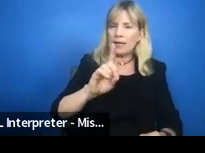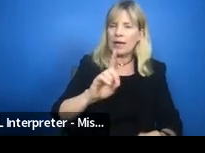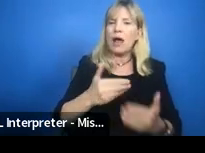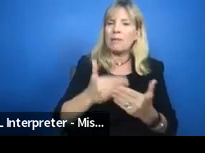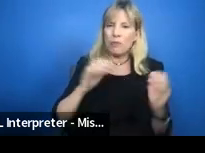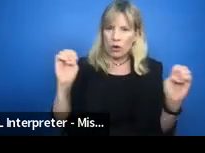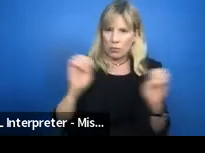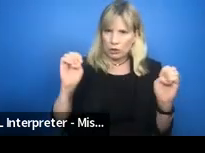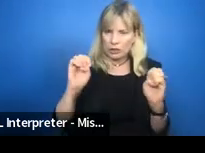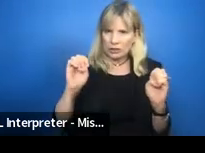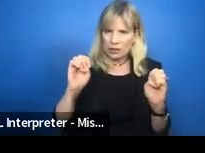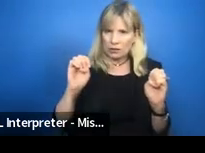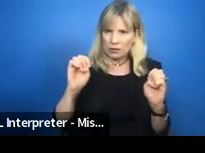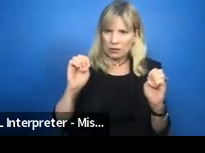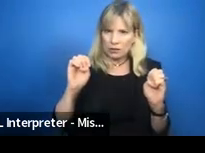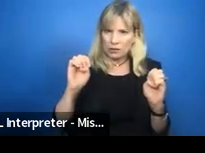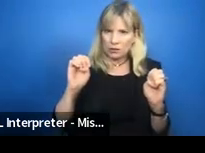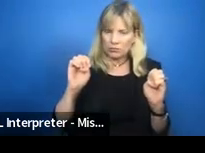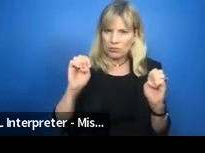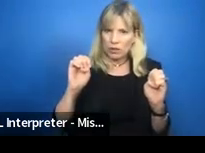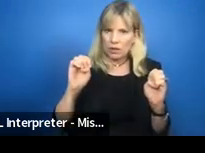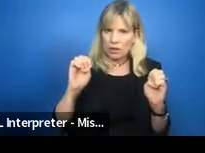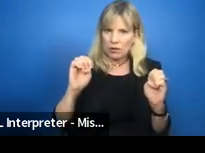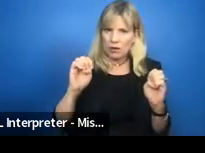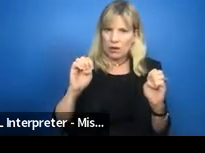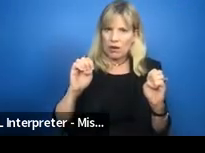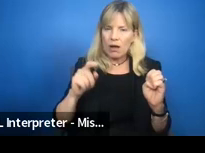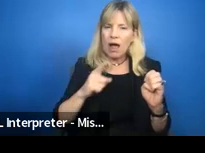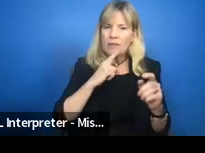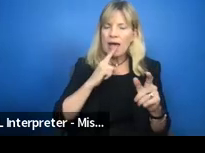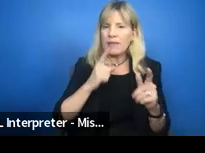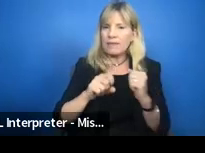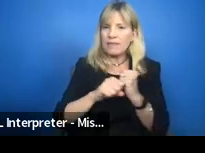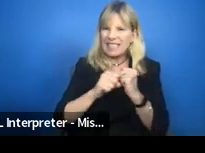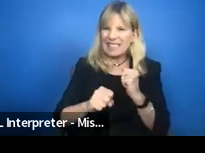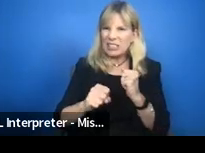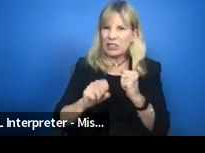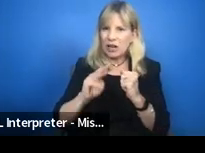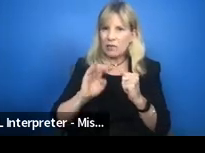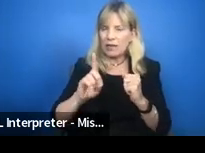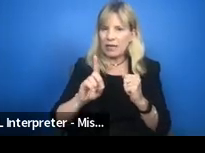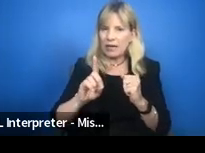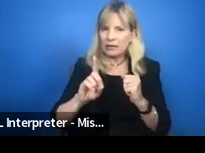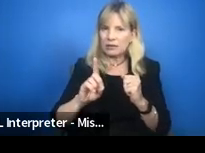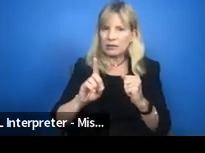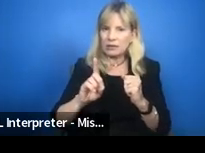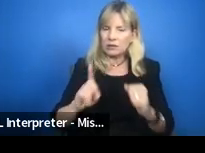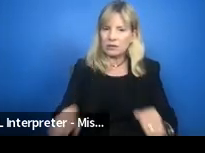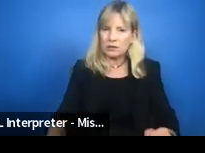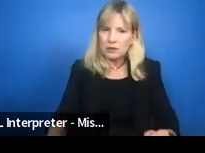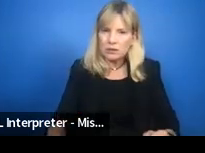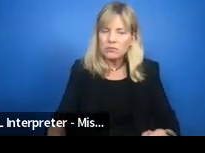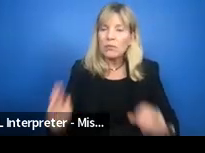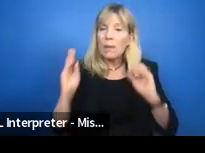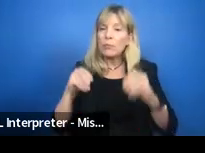emergency and the extension of Medicaid following? I'm going to pop a KFF report